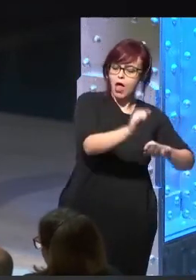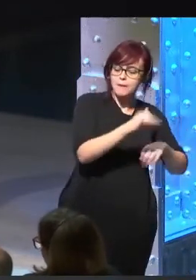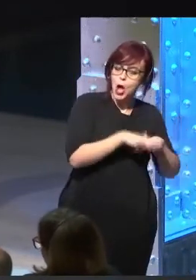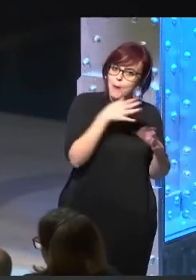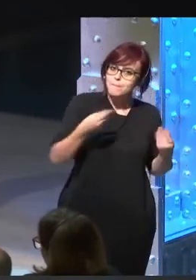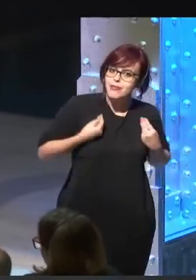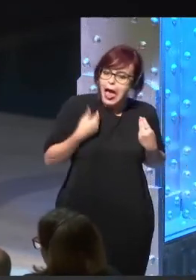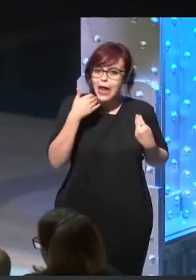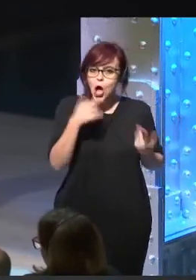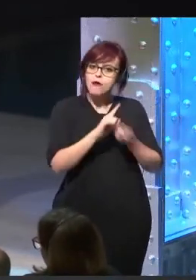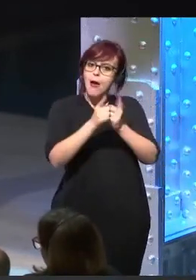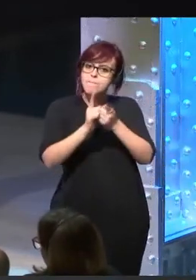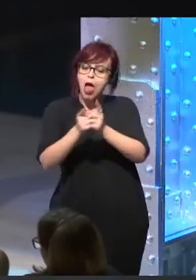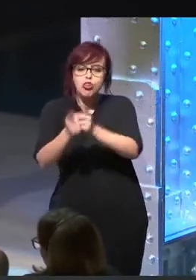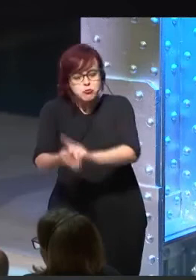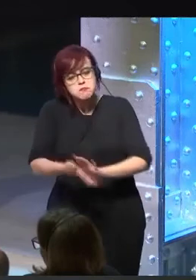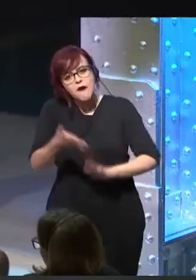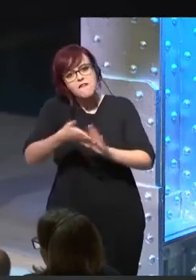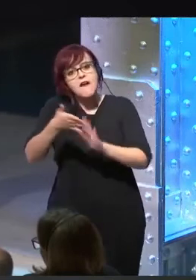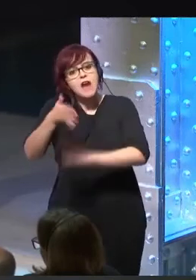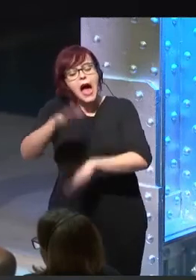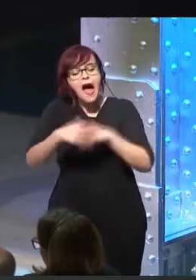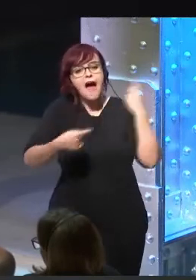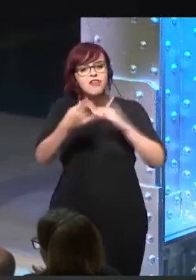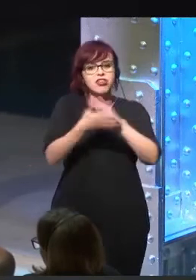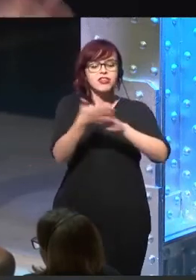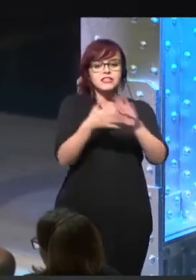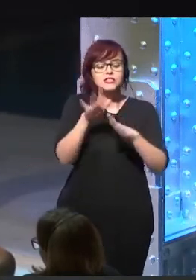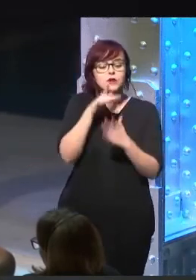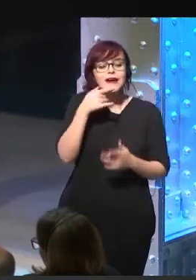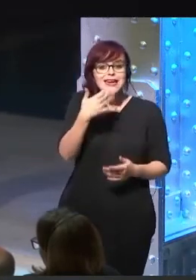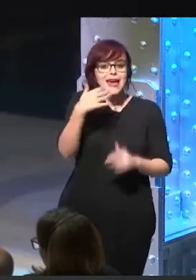out anecdotal examples, which normally